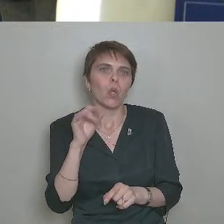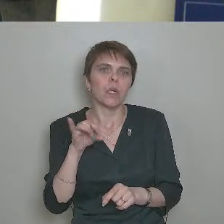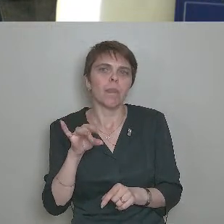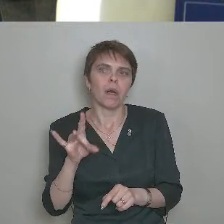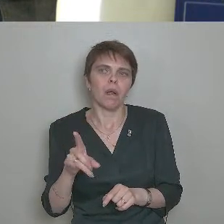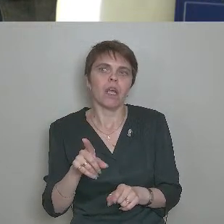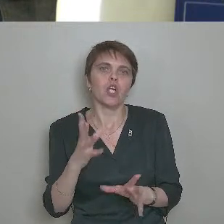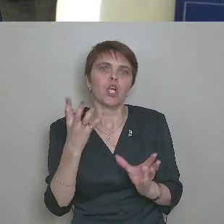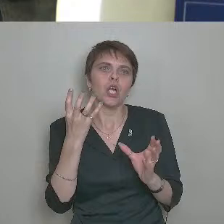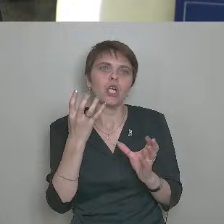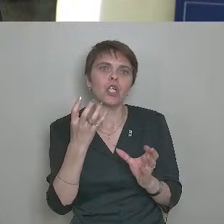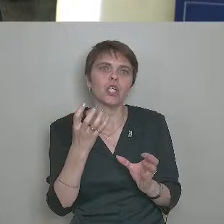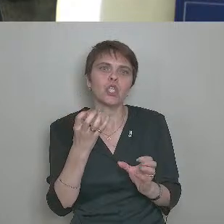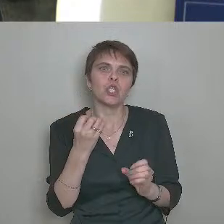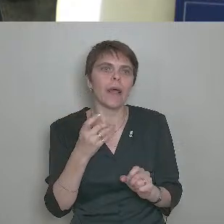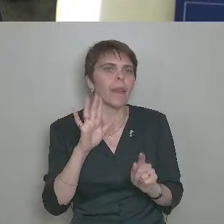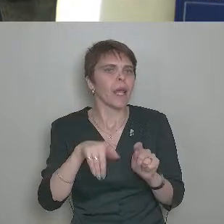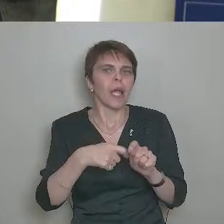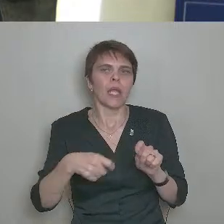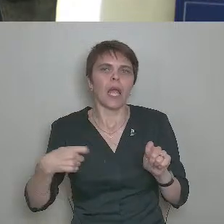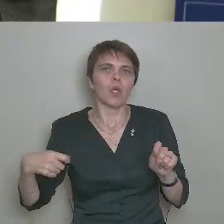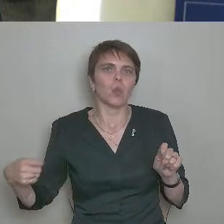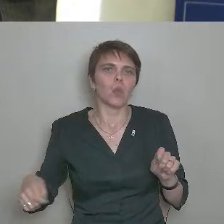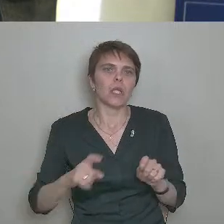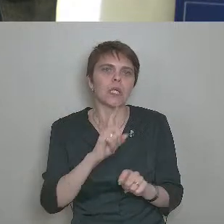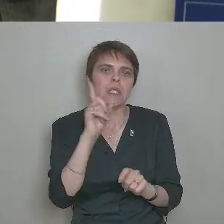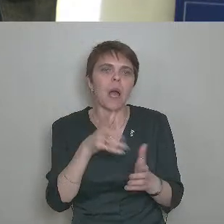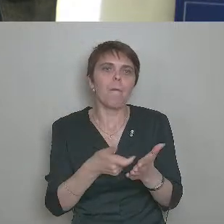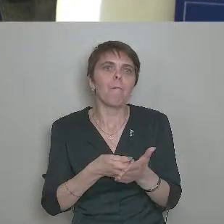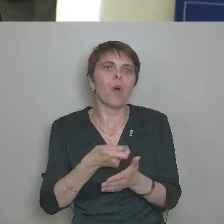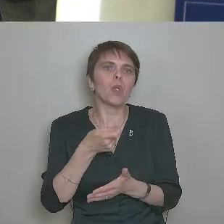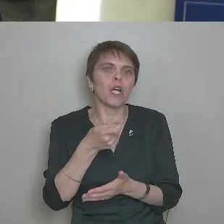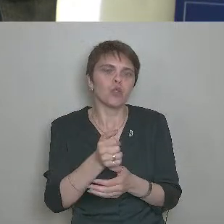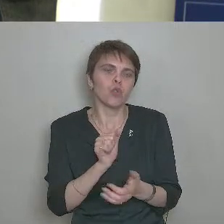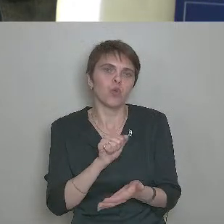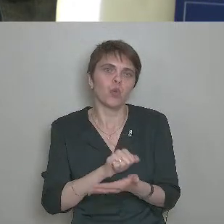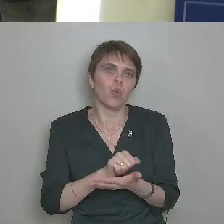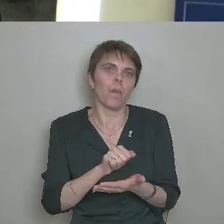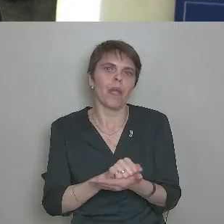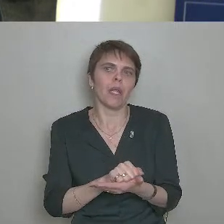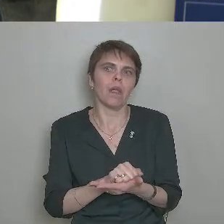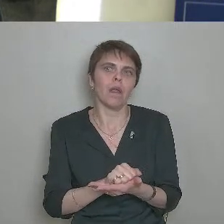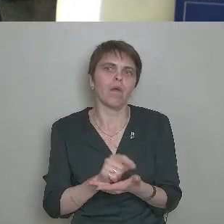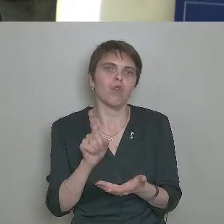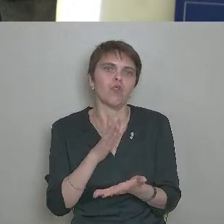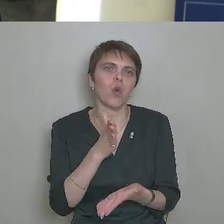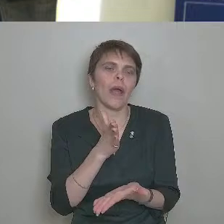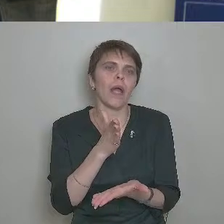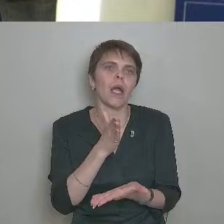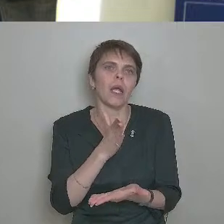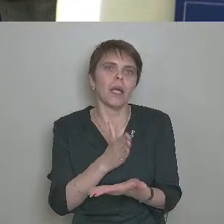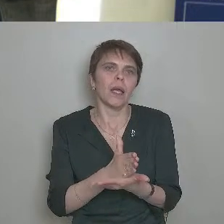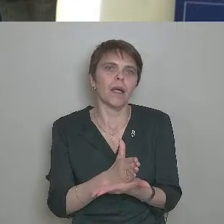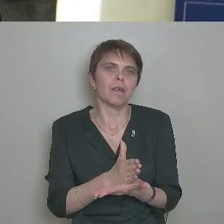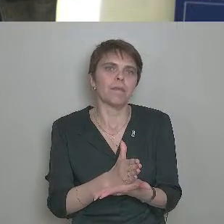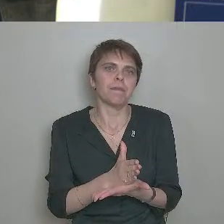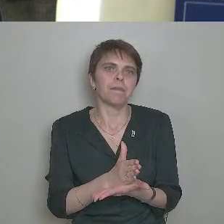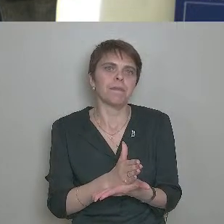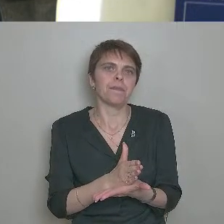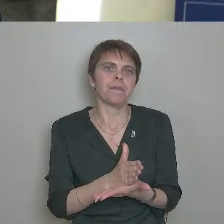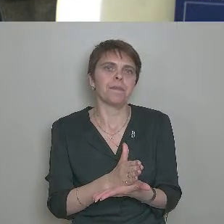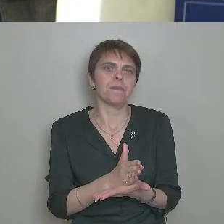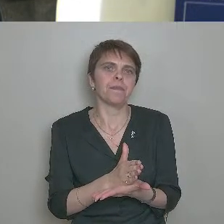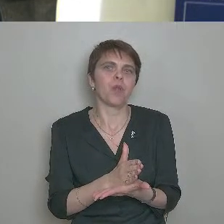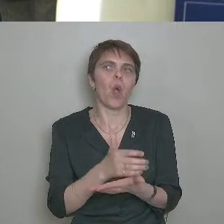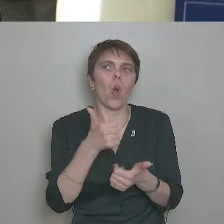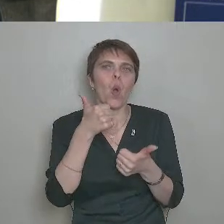given all the things that Volodymyr outlined, and you shouldn't wait until the last day to submit the documents. That's very